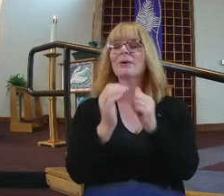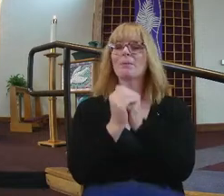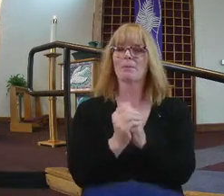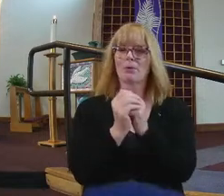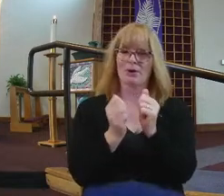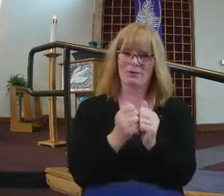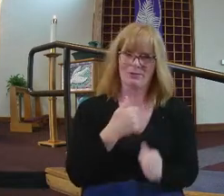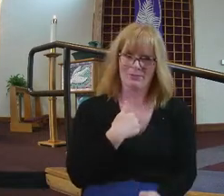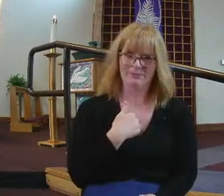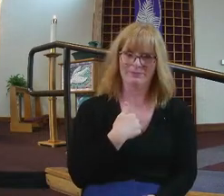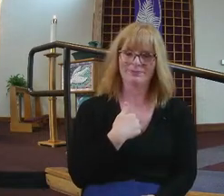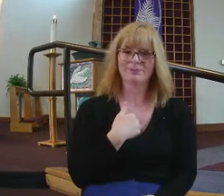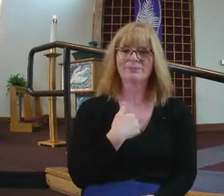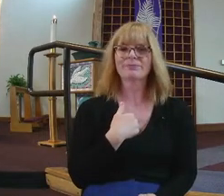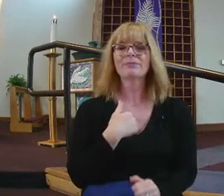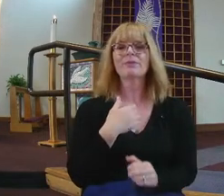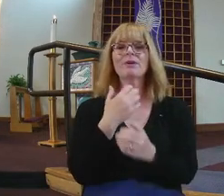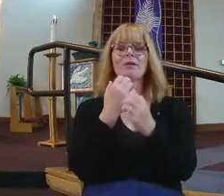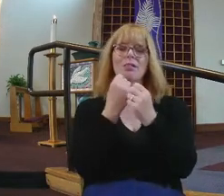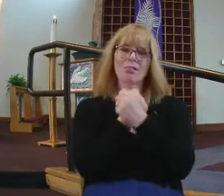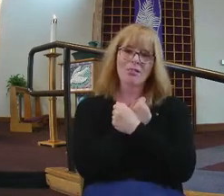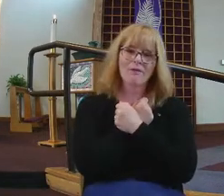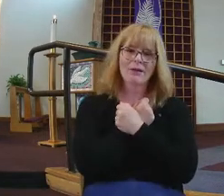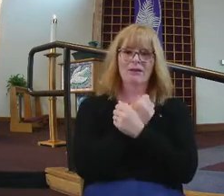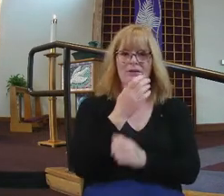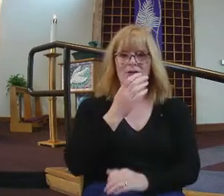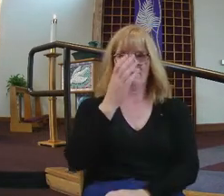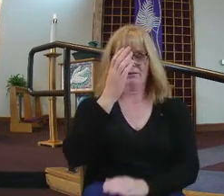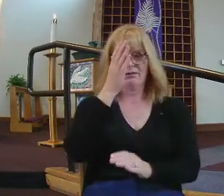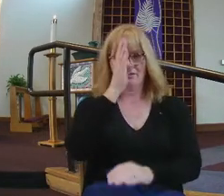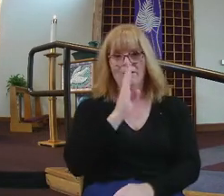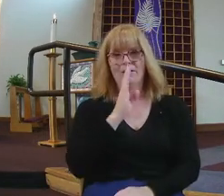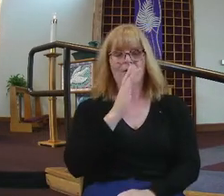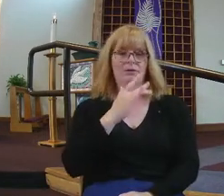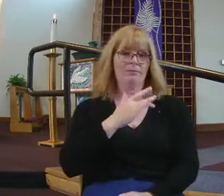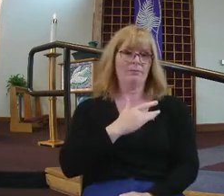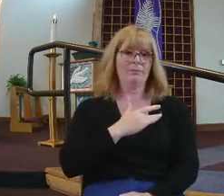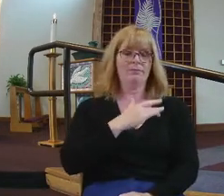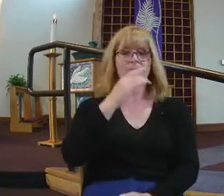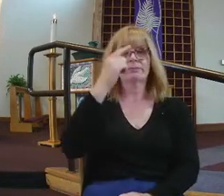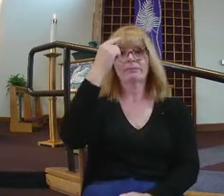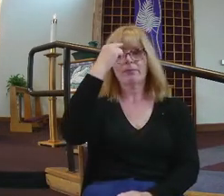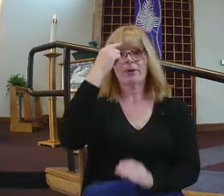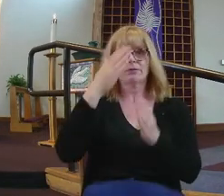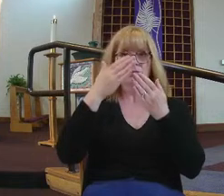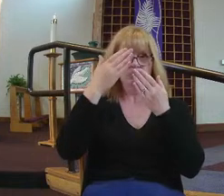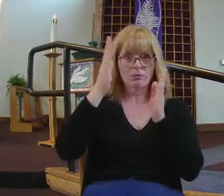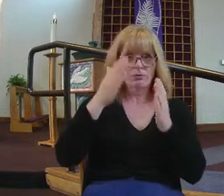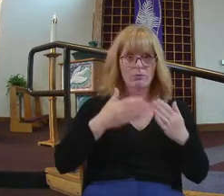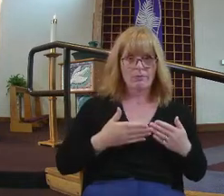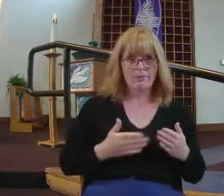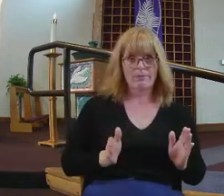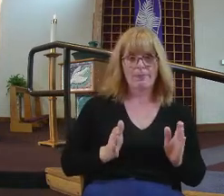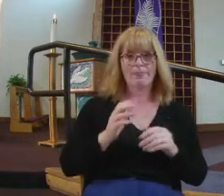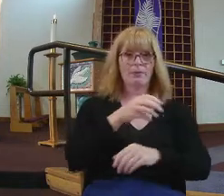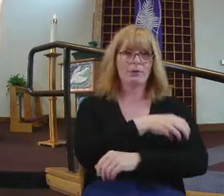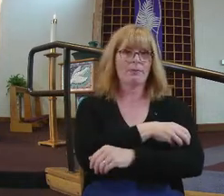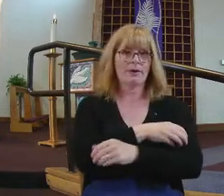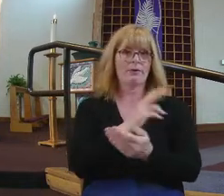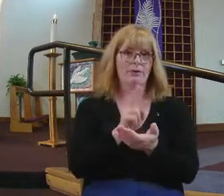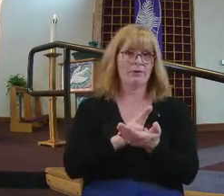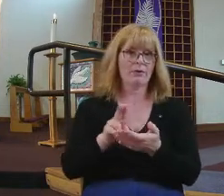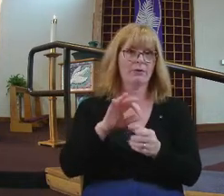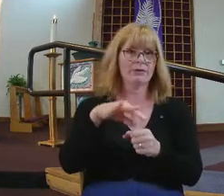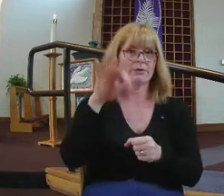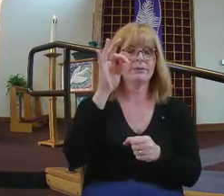Gracious and eternal God, we pray that you open our hearts and minds by the power of your Holy Spirit. Take our